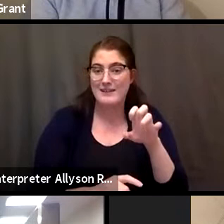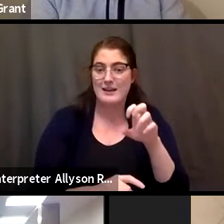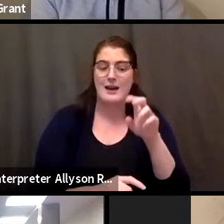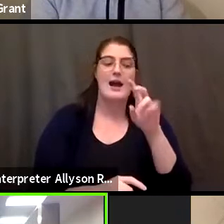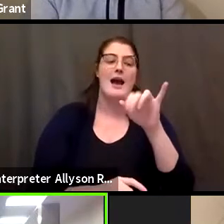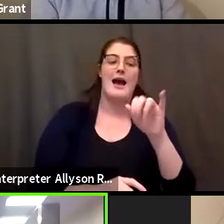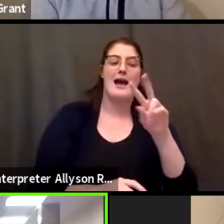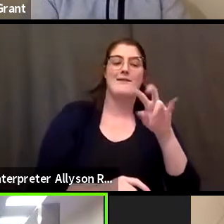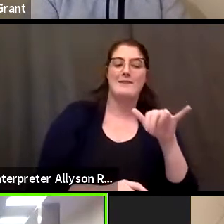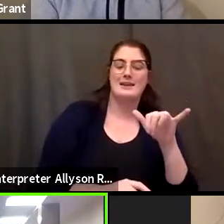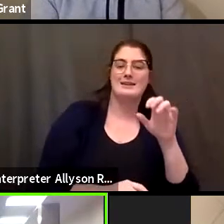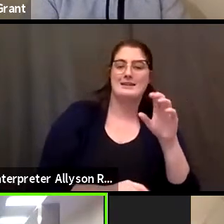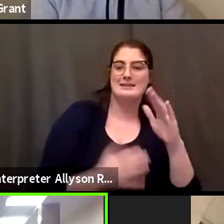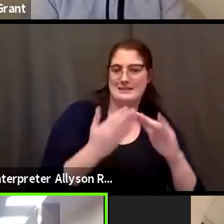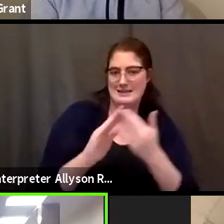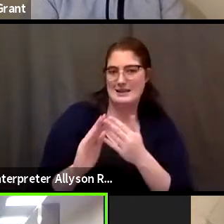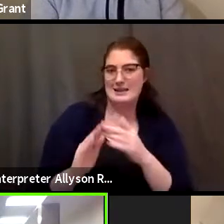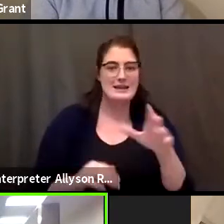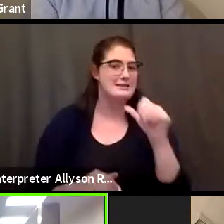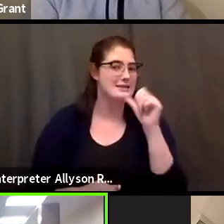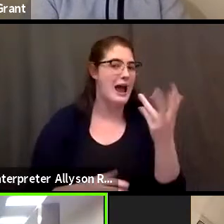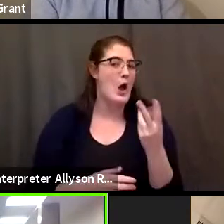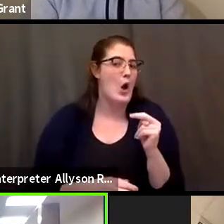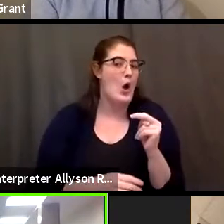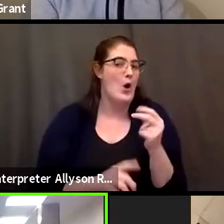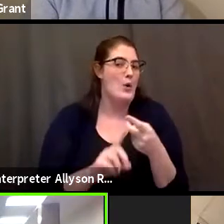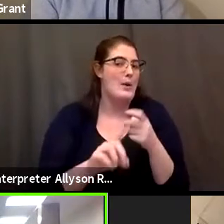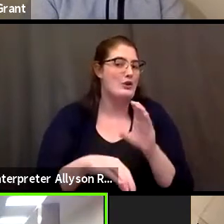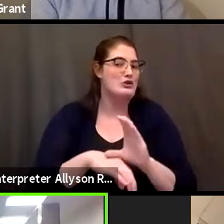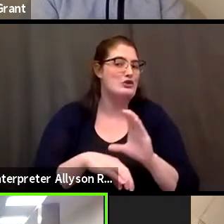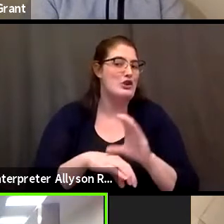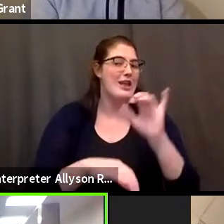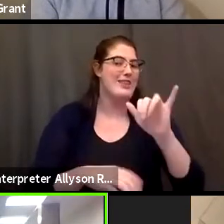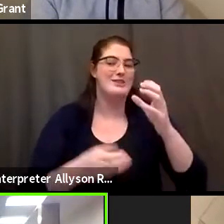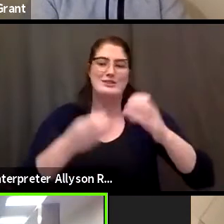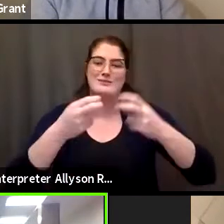correct? Not owned by the church. That is constantly